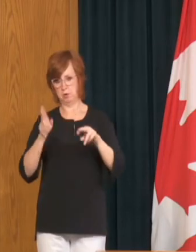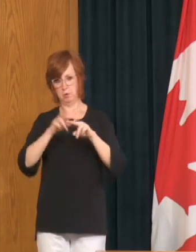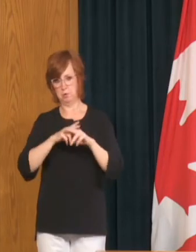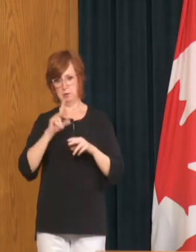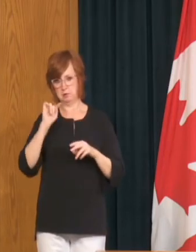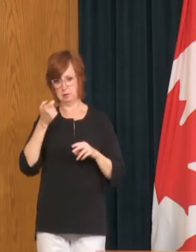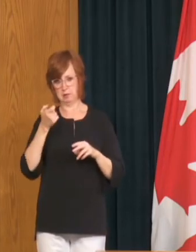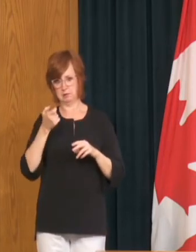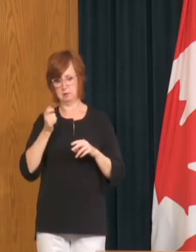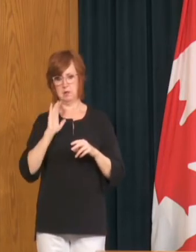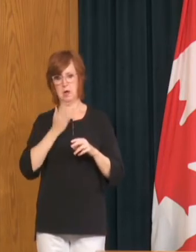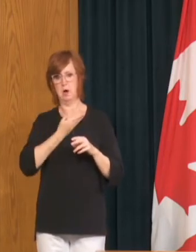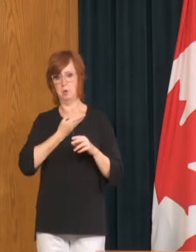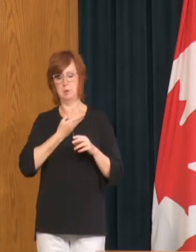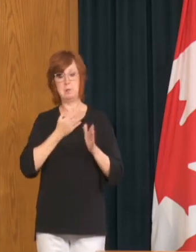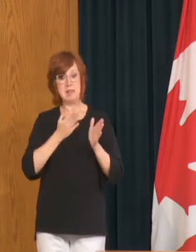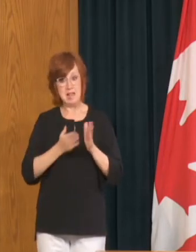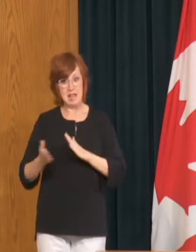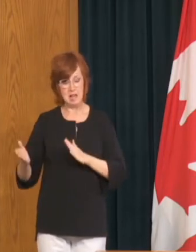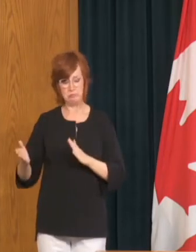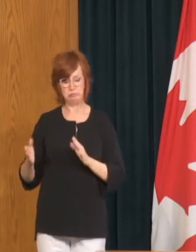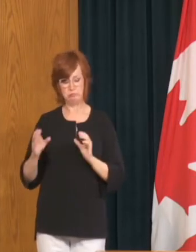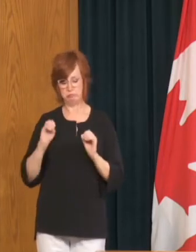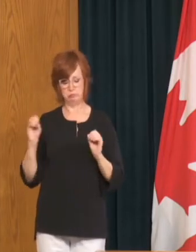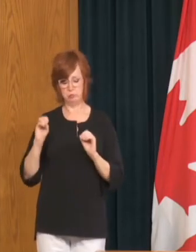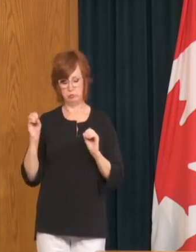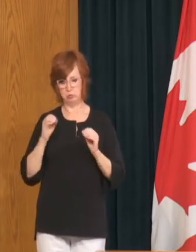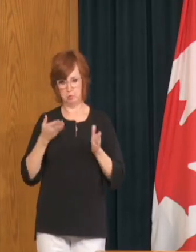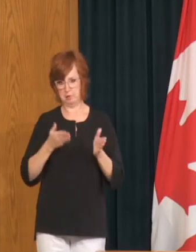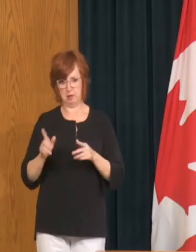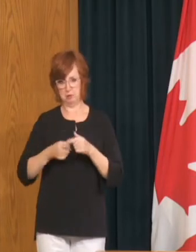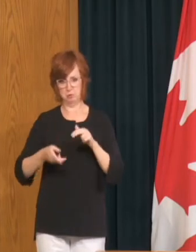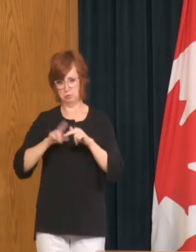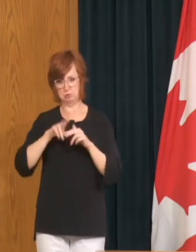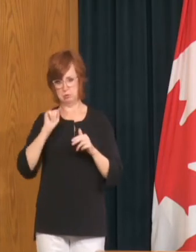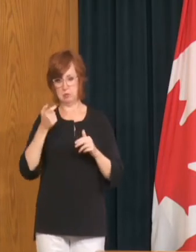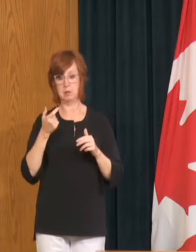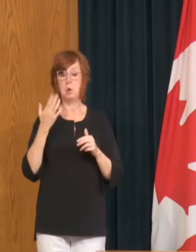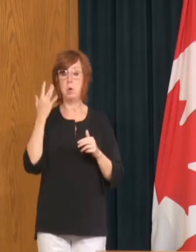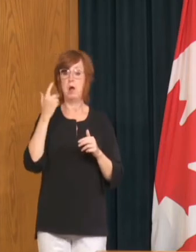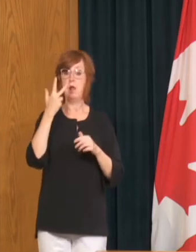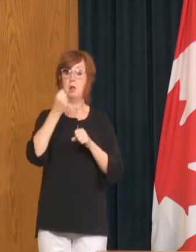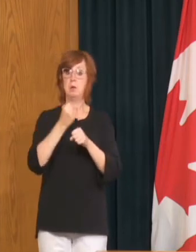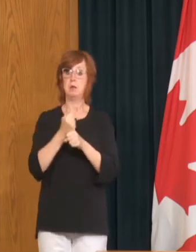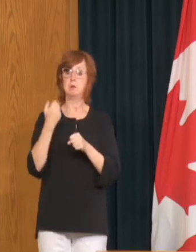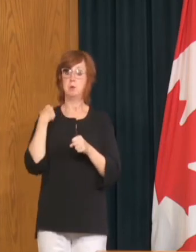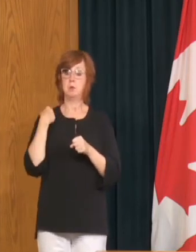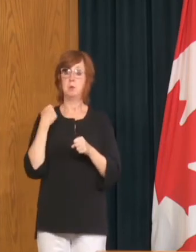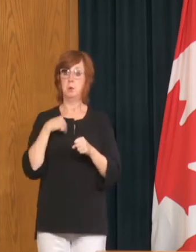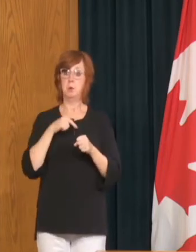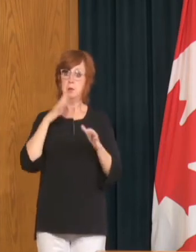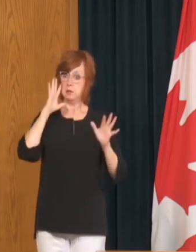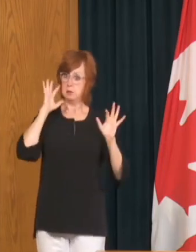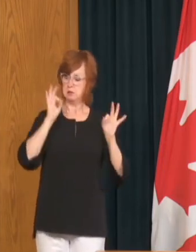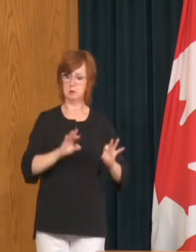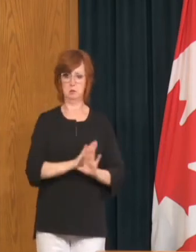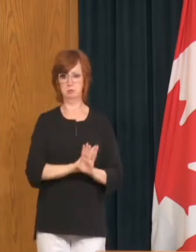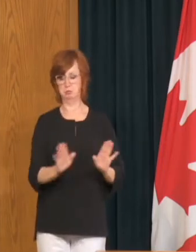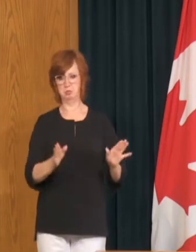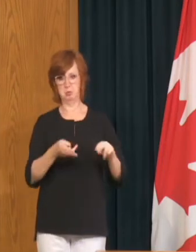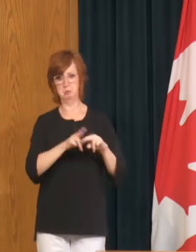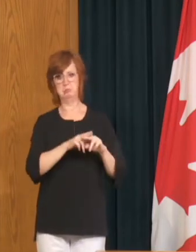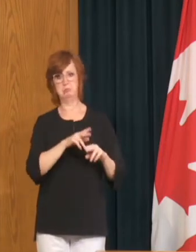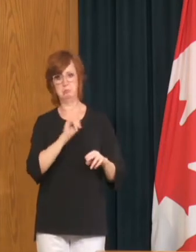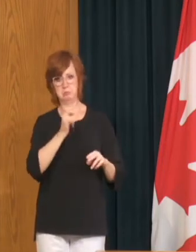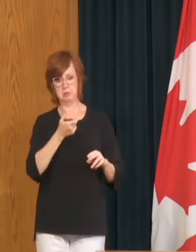no intent to raise the taxes in this province. We made our decisions 3 years ago where we made some changes to a number of